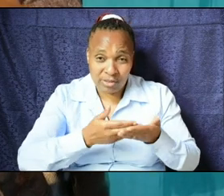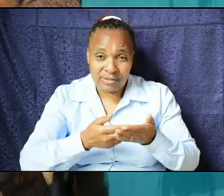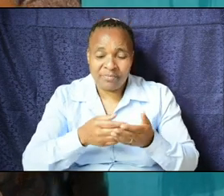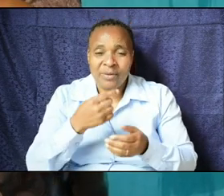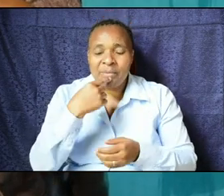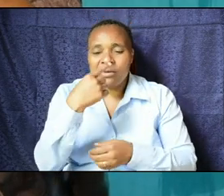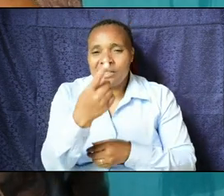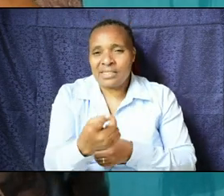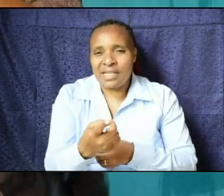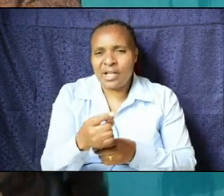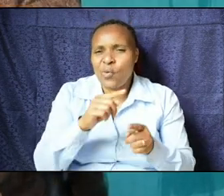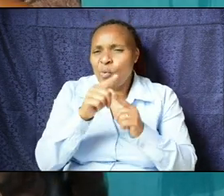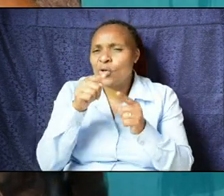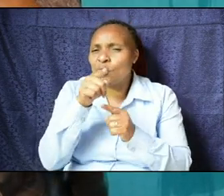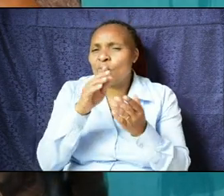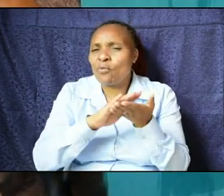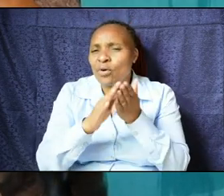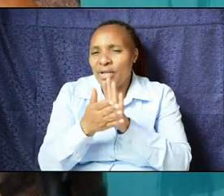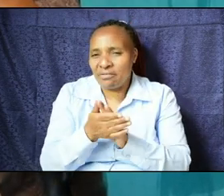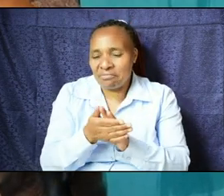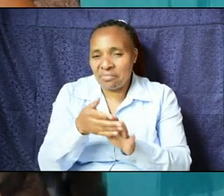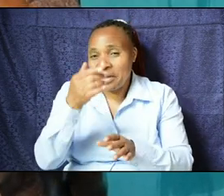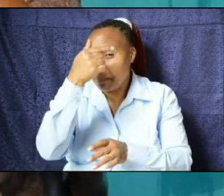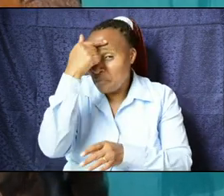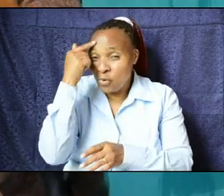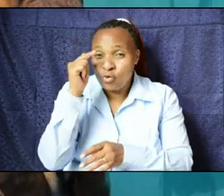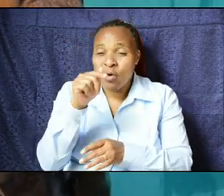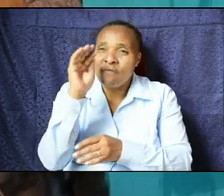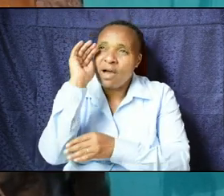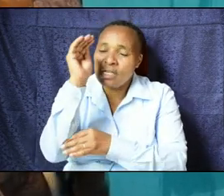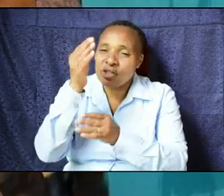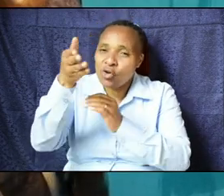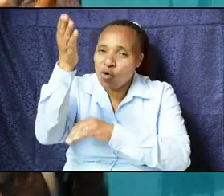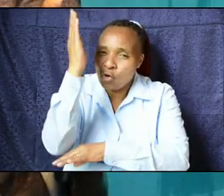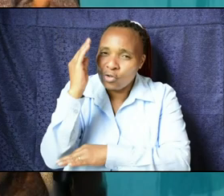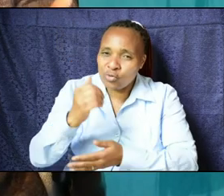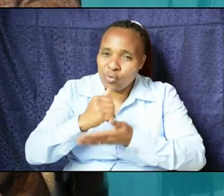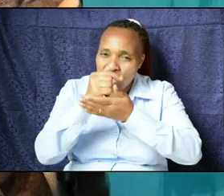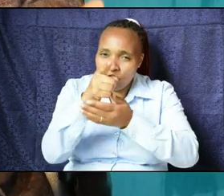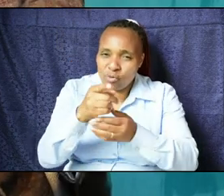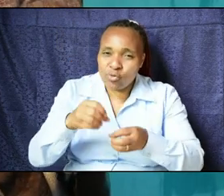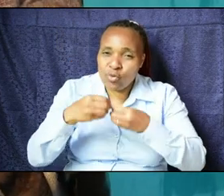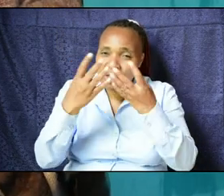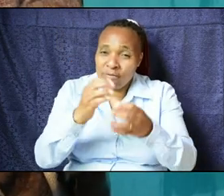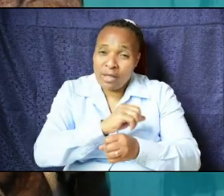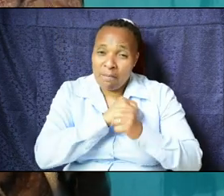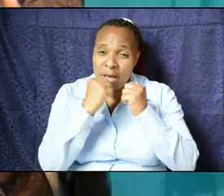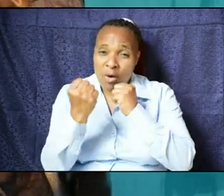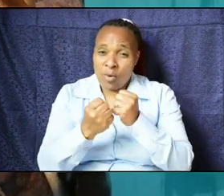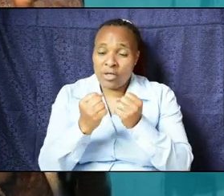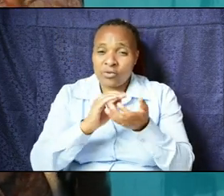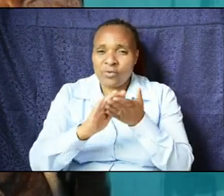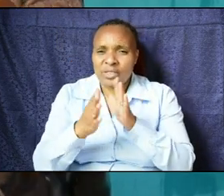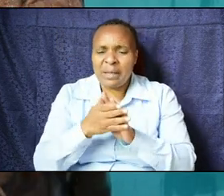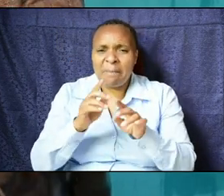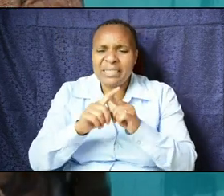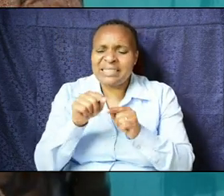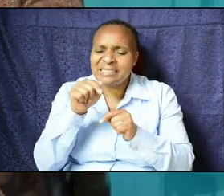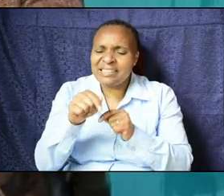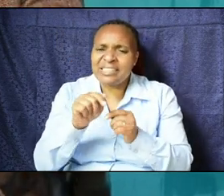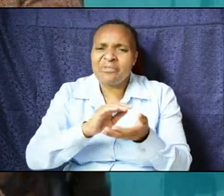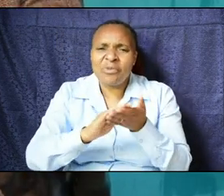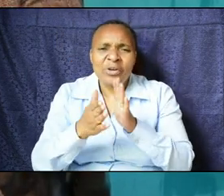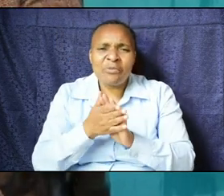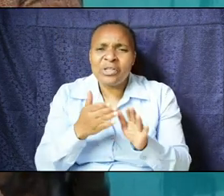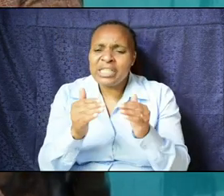say that when you forgive, it's because you've asked God to help you so that he can give you the power to be able to forgive. Now, forgiveness is not